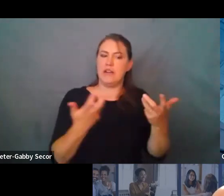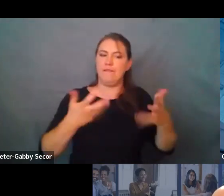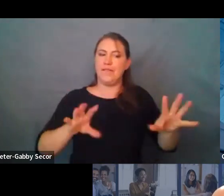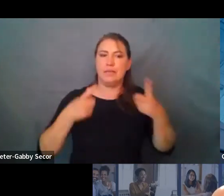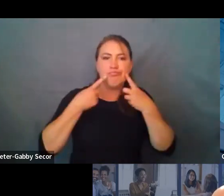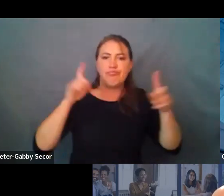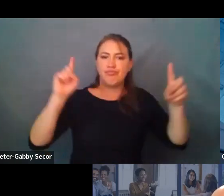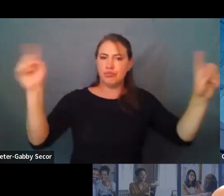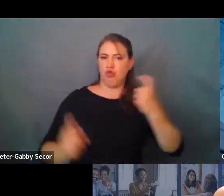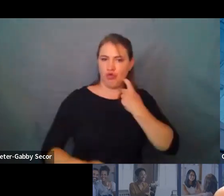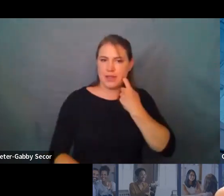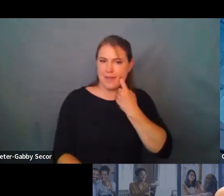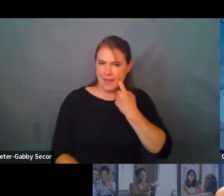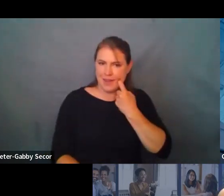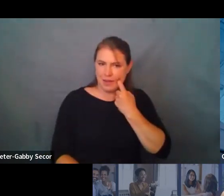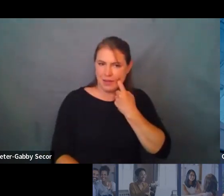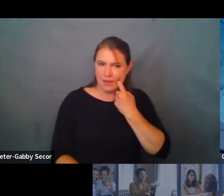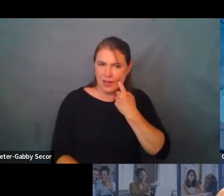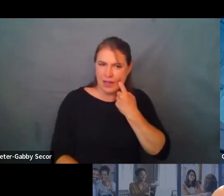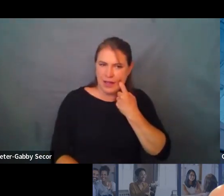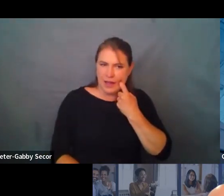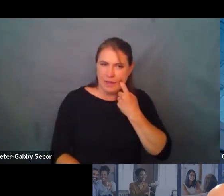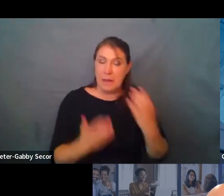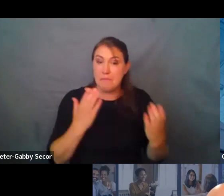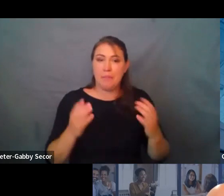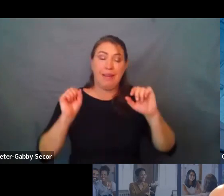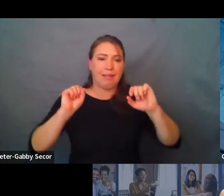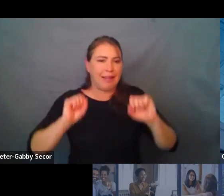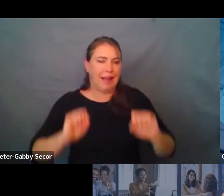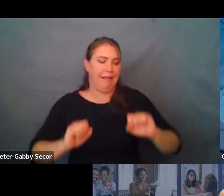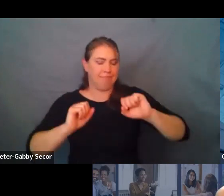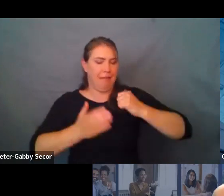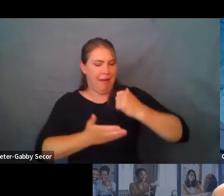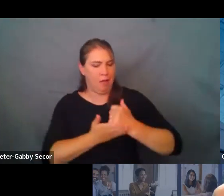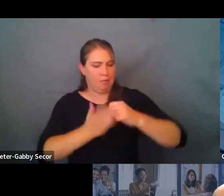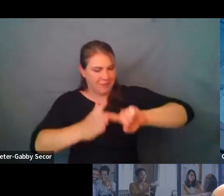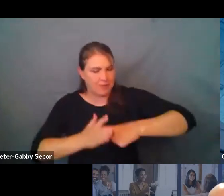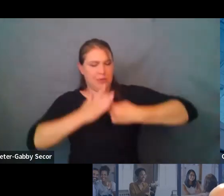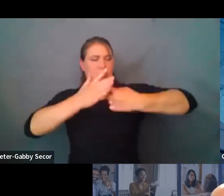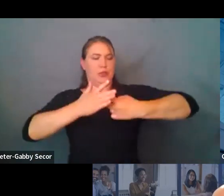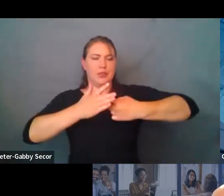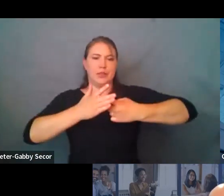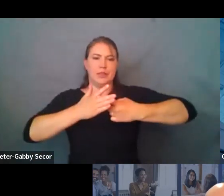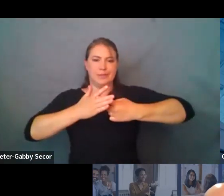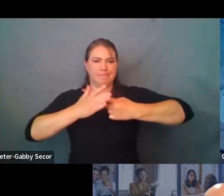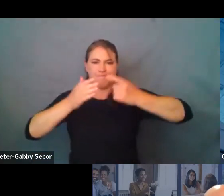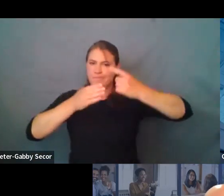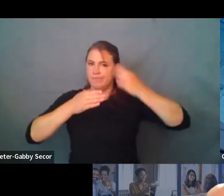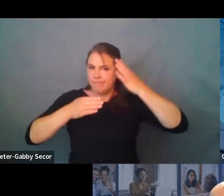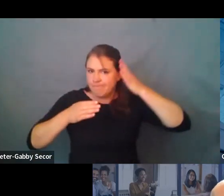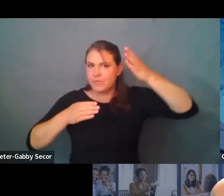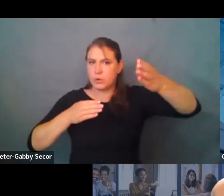the recent past that you think really can help jumpstart our activities into the future? Ellie, can I start with